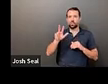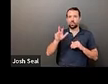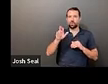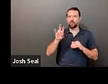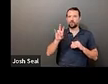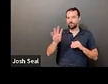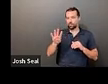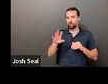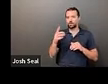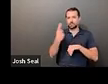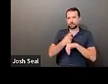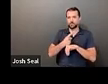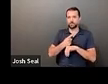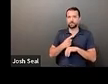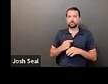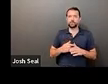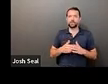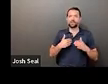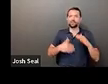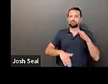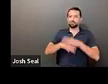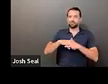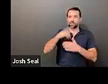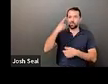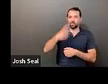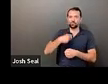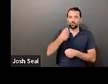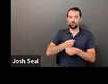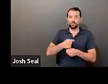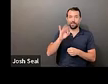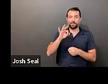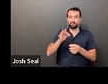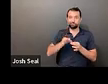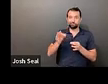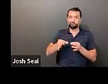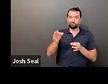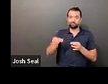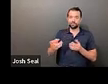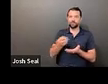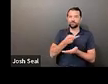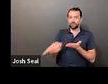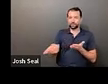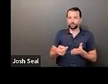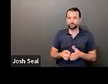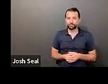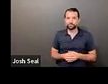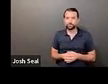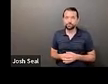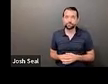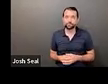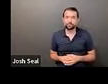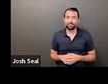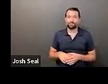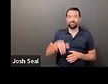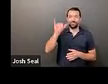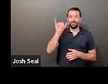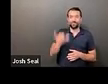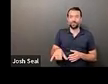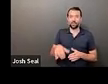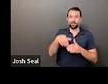your SAU or your CDS site, these are the types of things that we look at, okay? These are the things that we